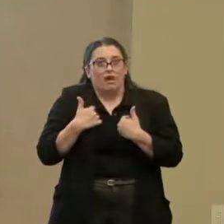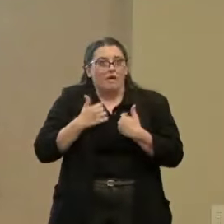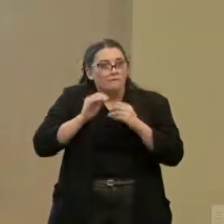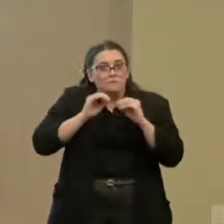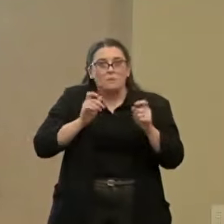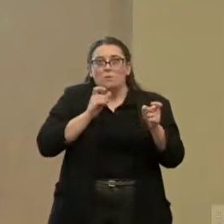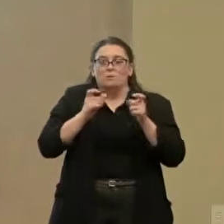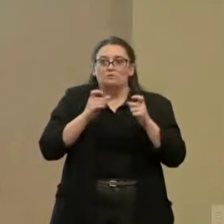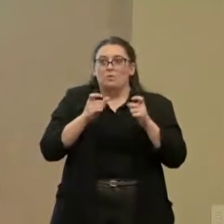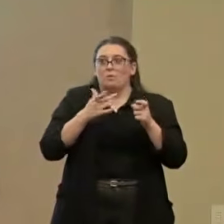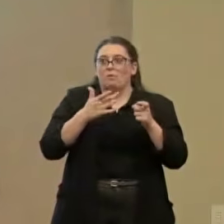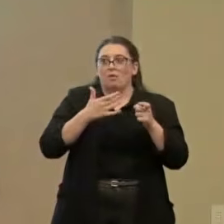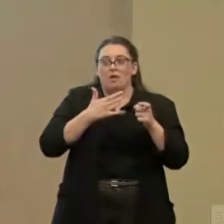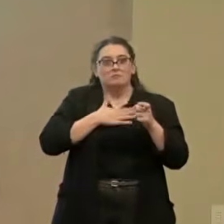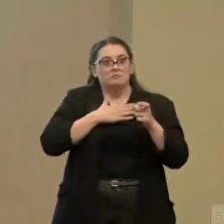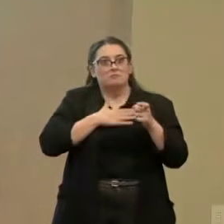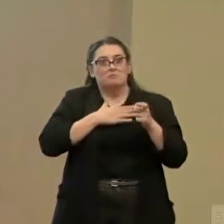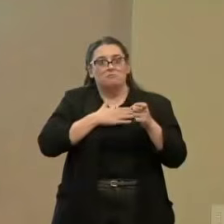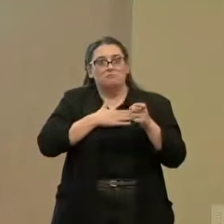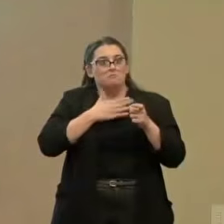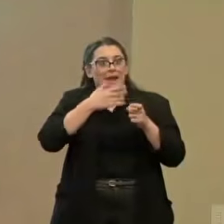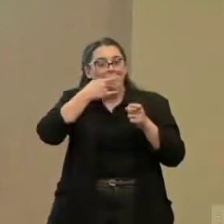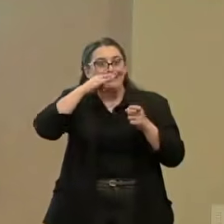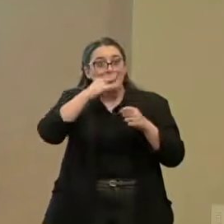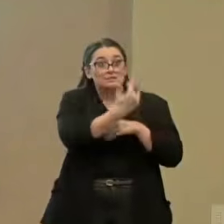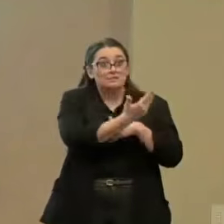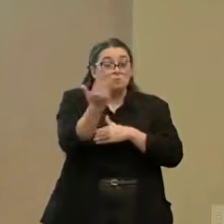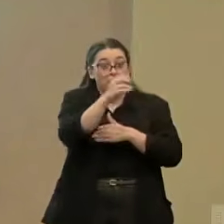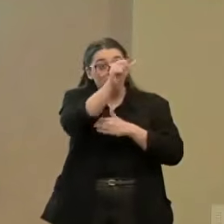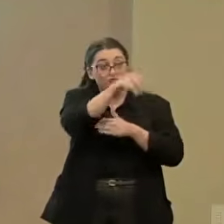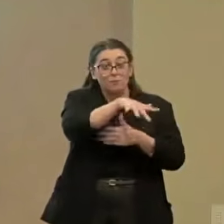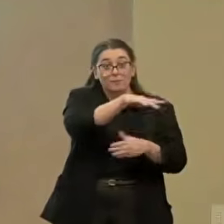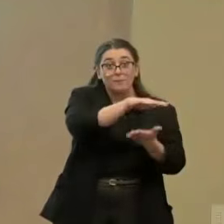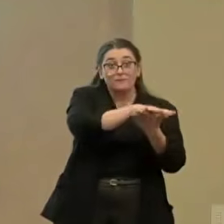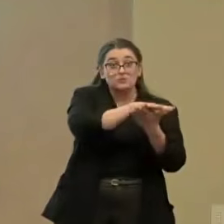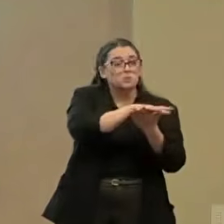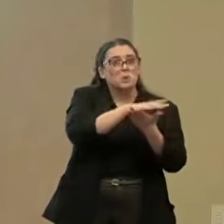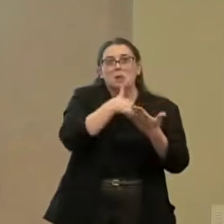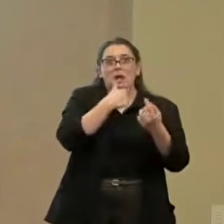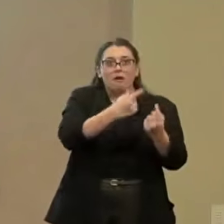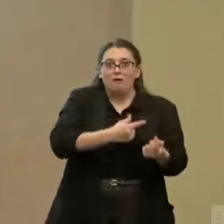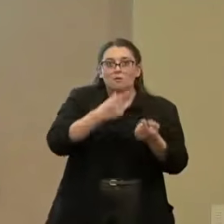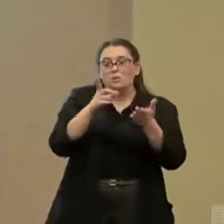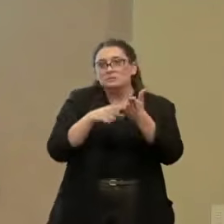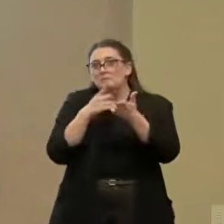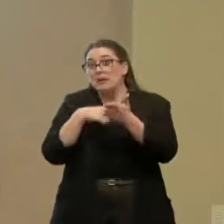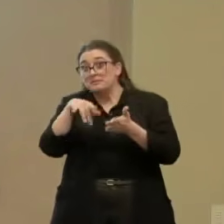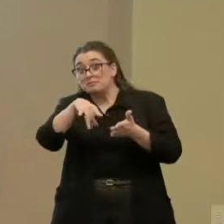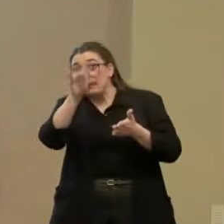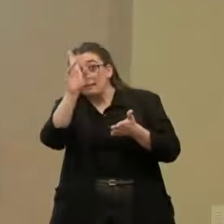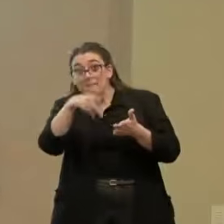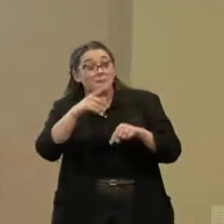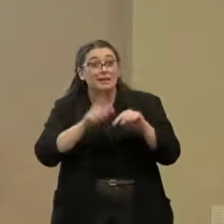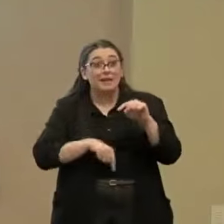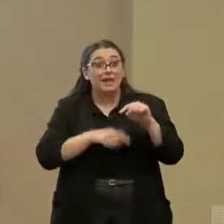able to drop off all 3 kids in the morning, for their school drop-offs, or sometimes I'm not able to pick them up because